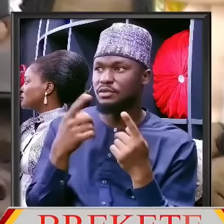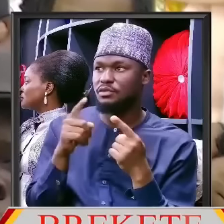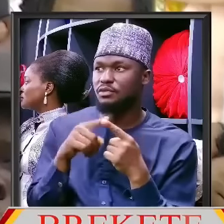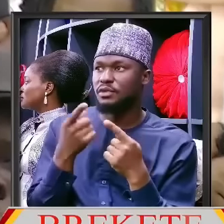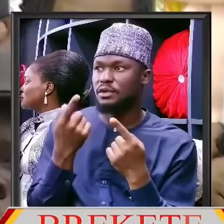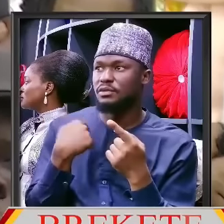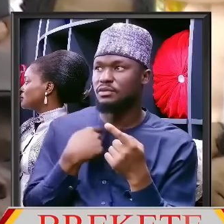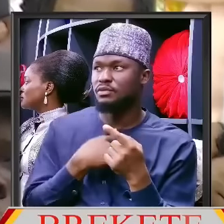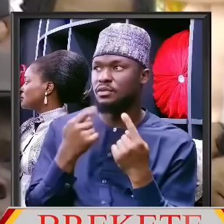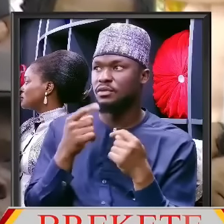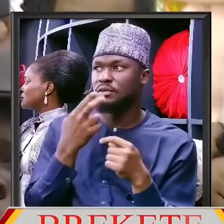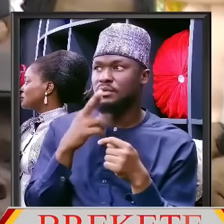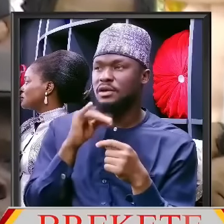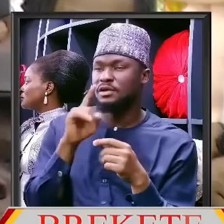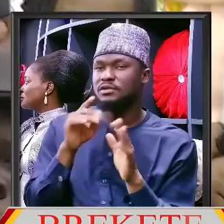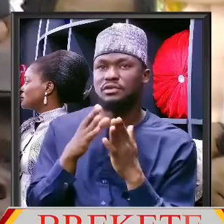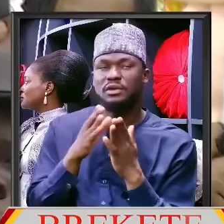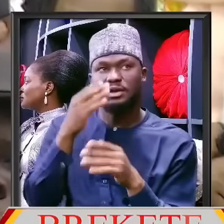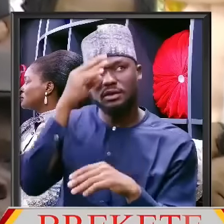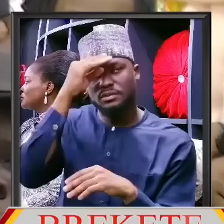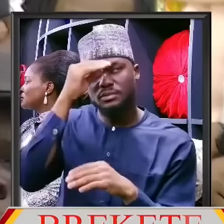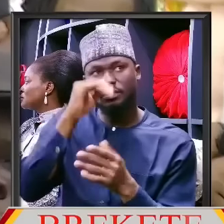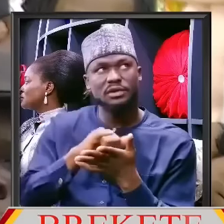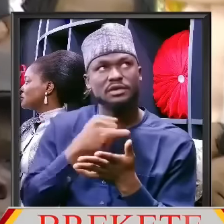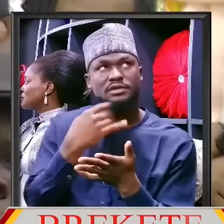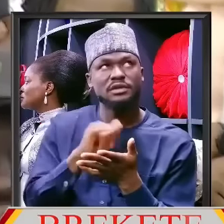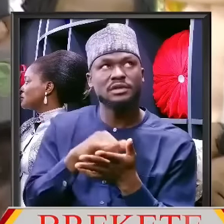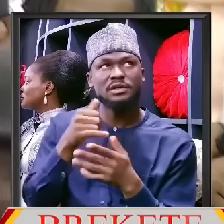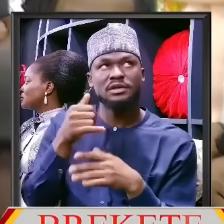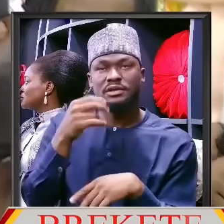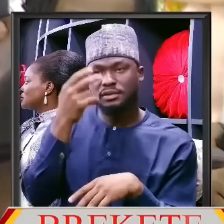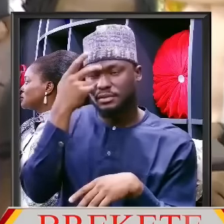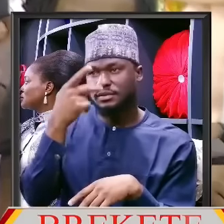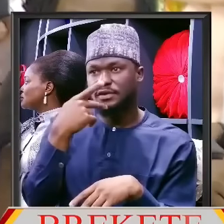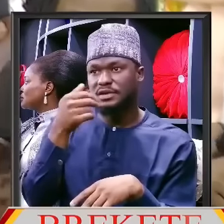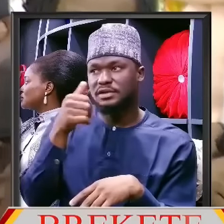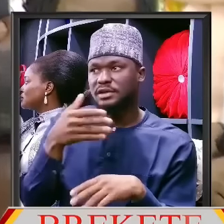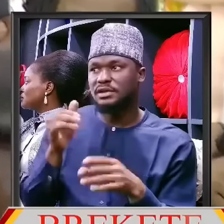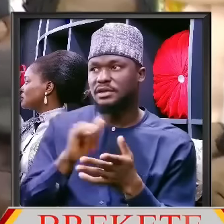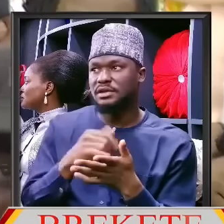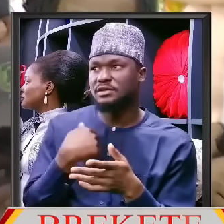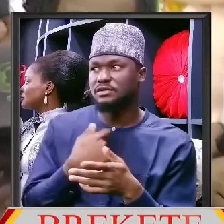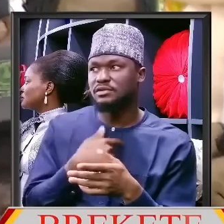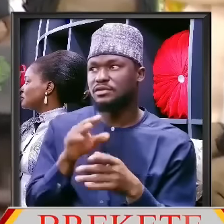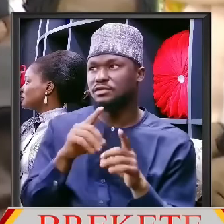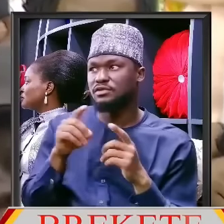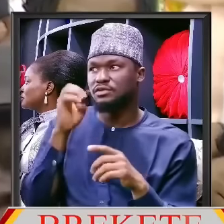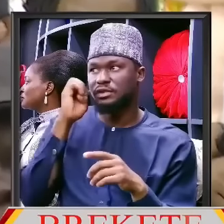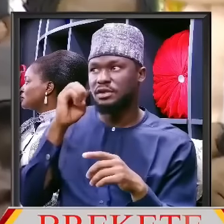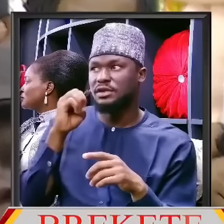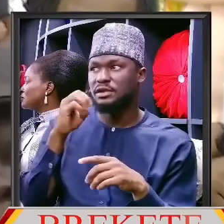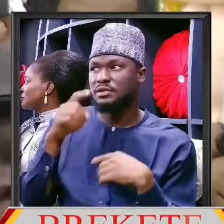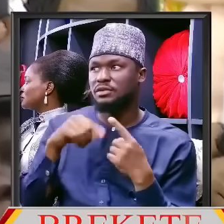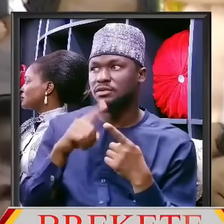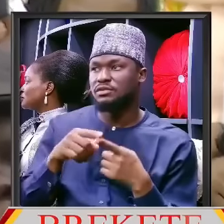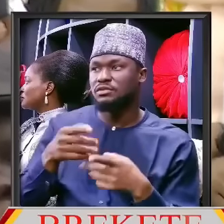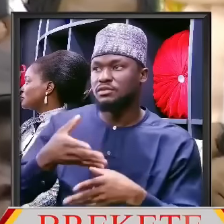they cry. Get one particular boy, where come they tell us, say, parents, anything we will go do, may we do for them. Say him, they go carry